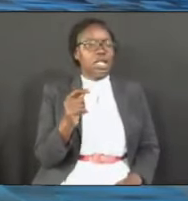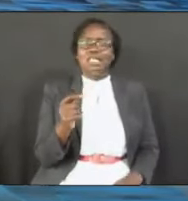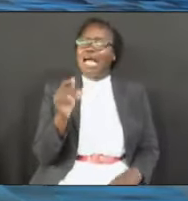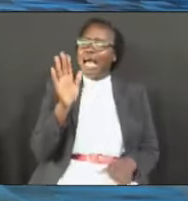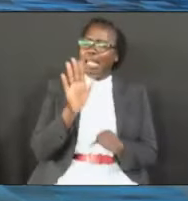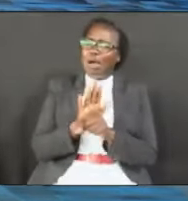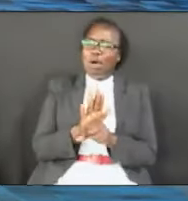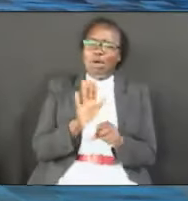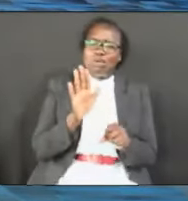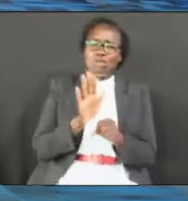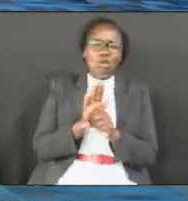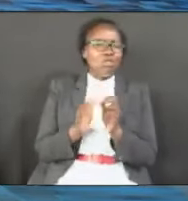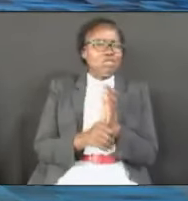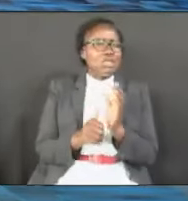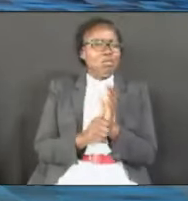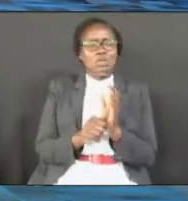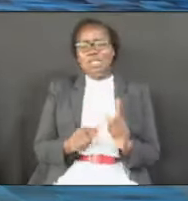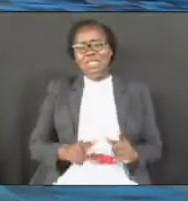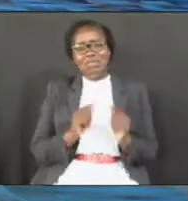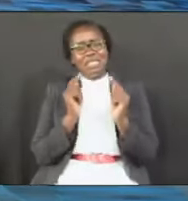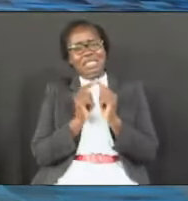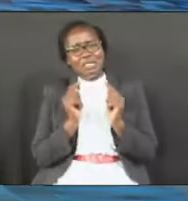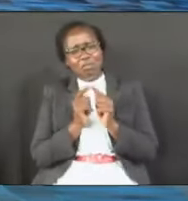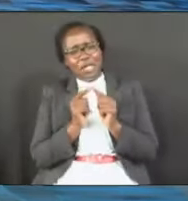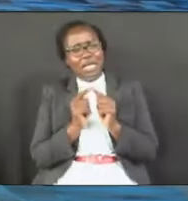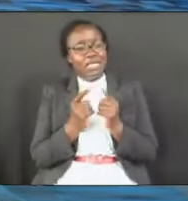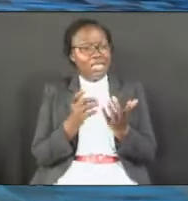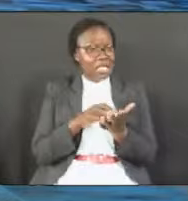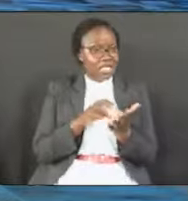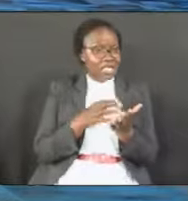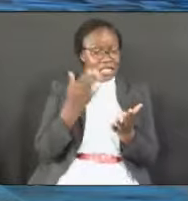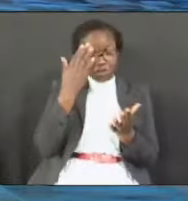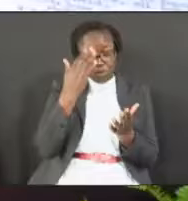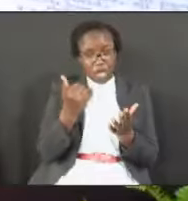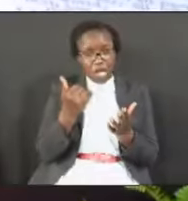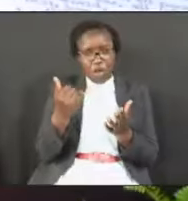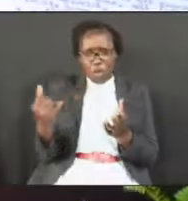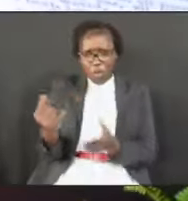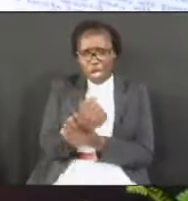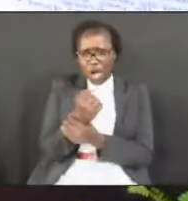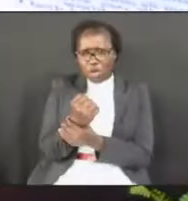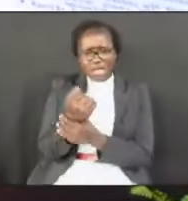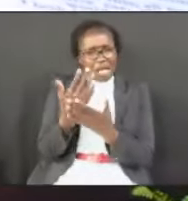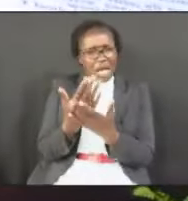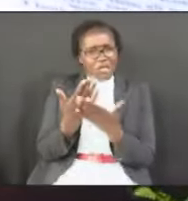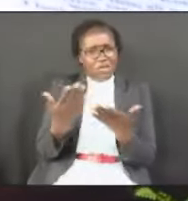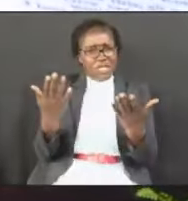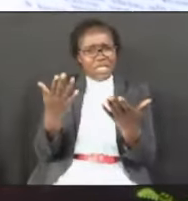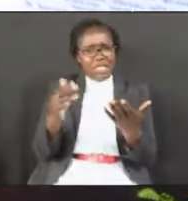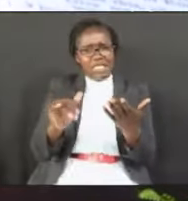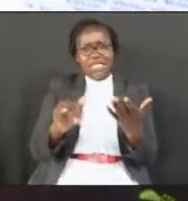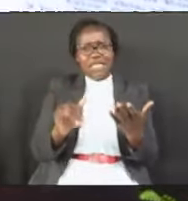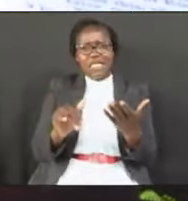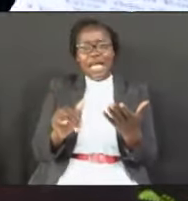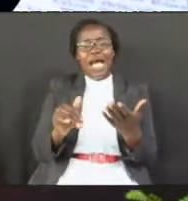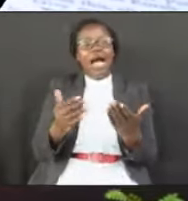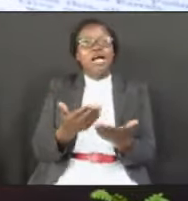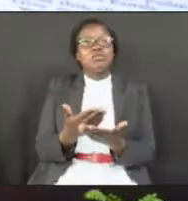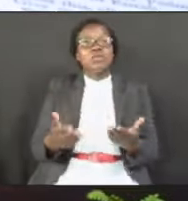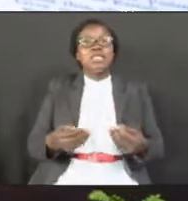troubled. We are living in pain, in afflictions, because you're holding on to things that have caused pain in your